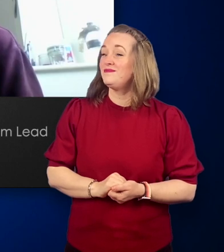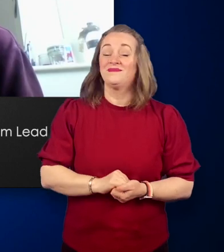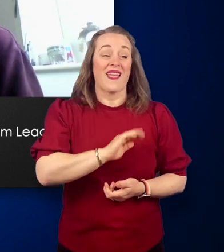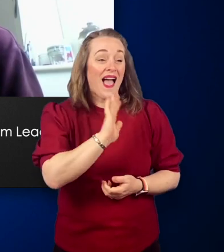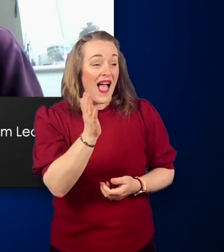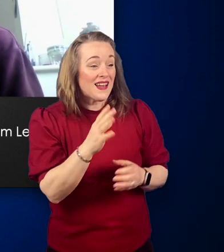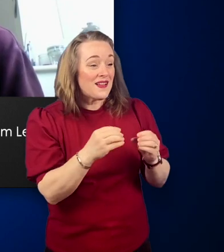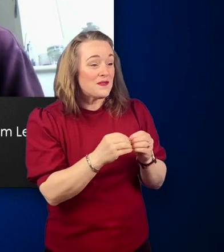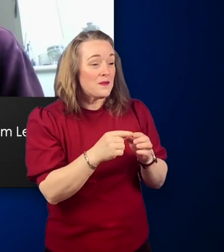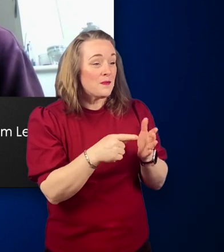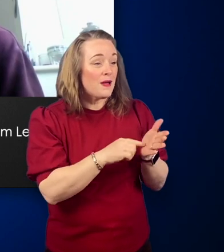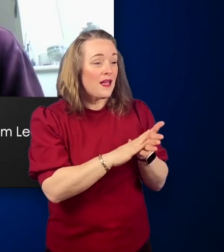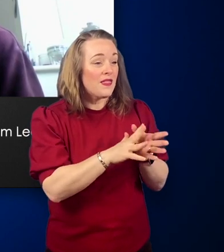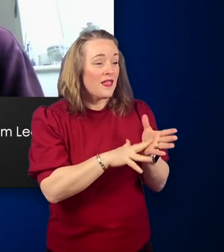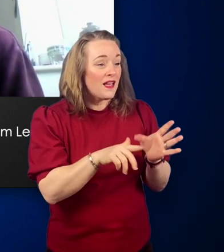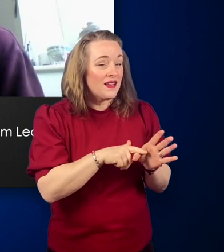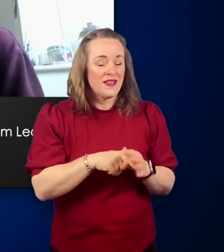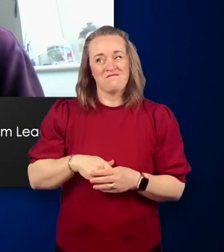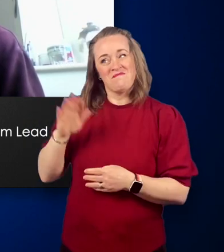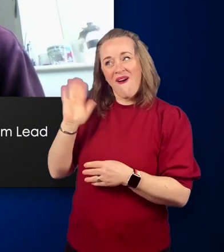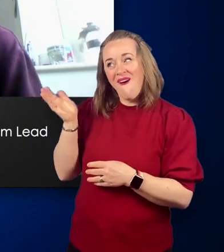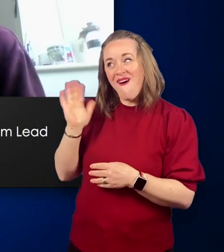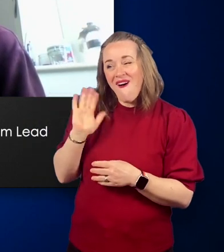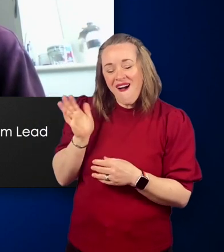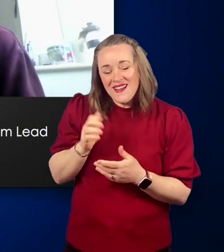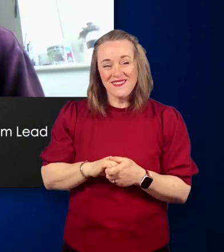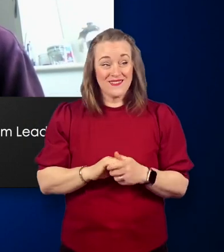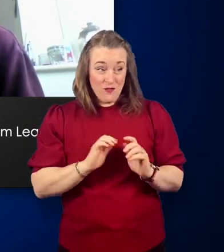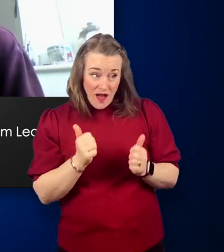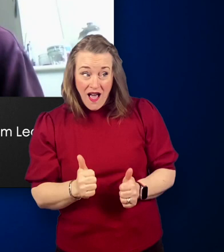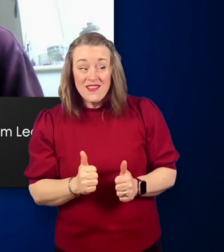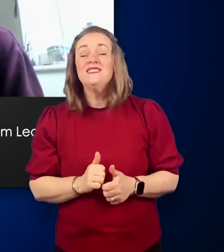Hello, Bethany. Hi. Hello, you all right?